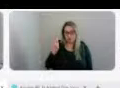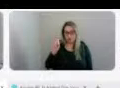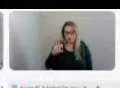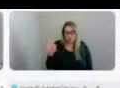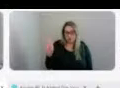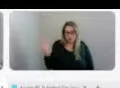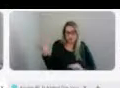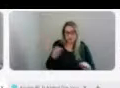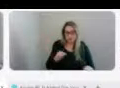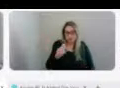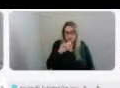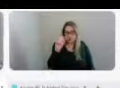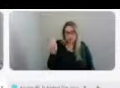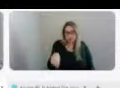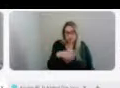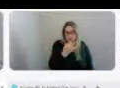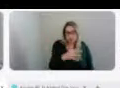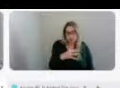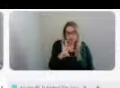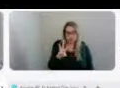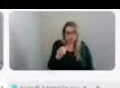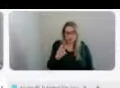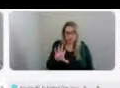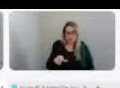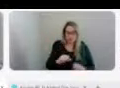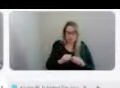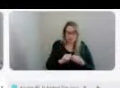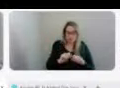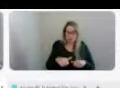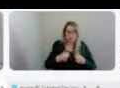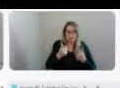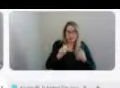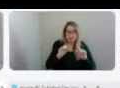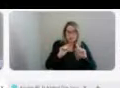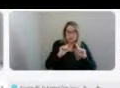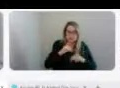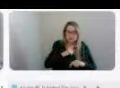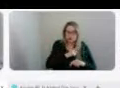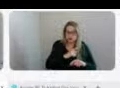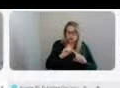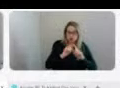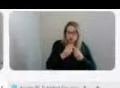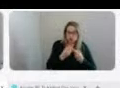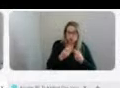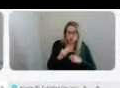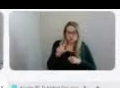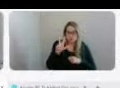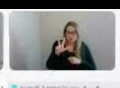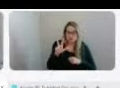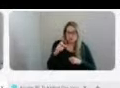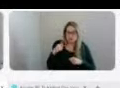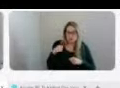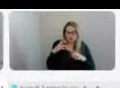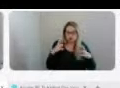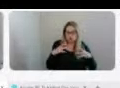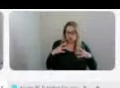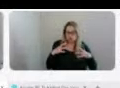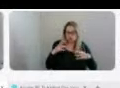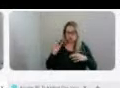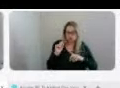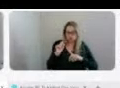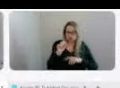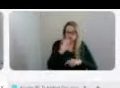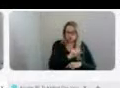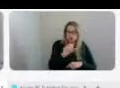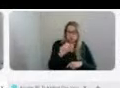in 1960. i lived in state legislative district number three and i am a retired social studies teacher in the sunnyside